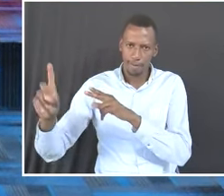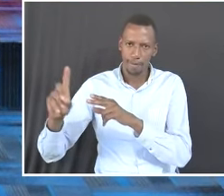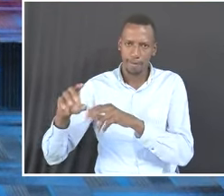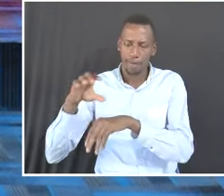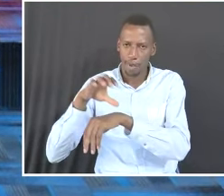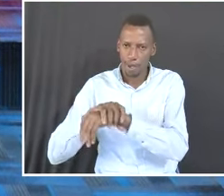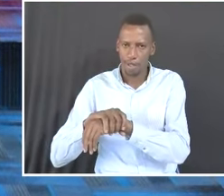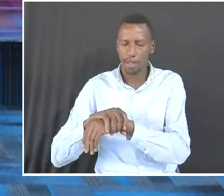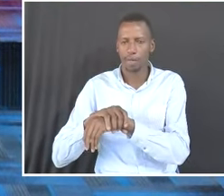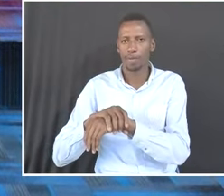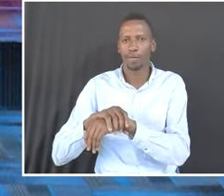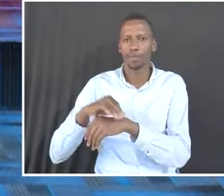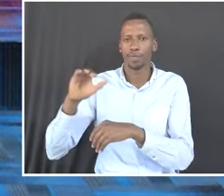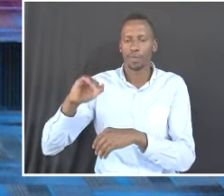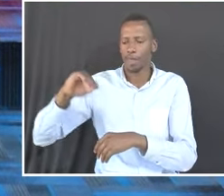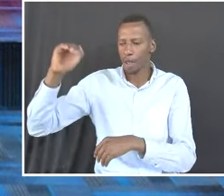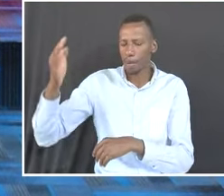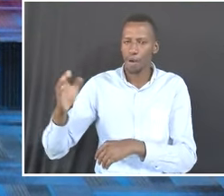is your response?